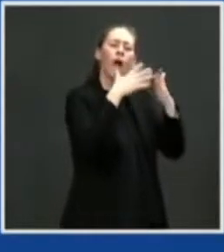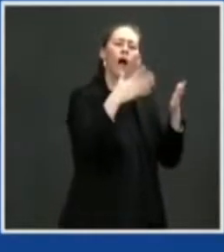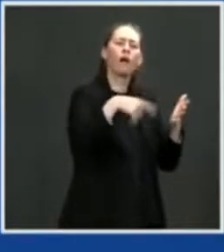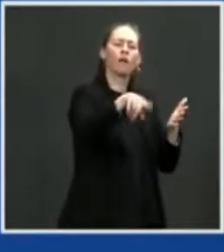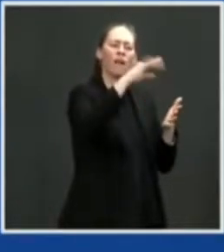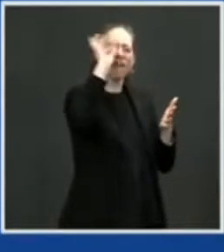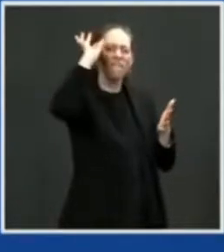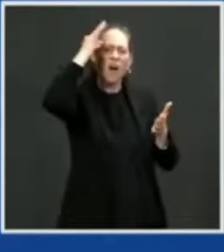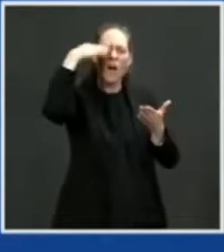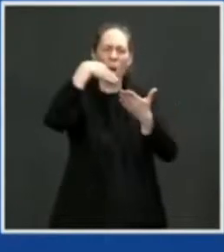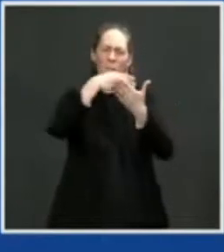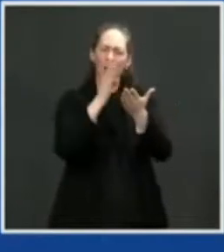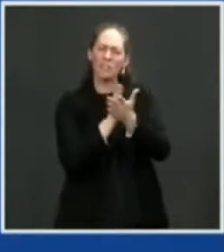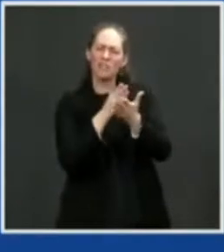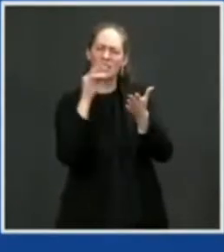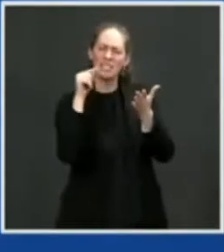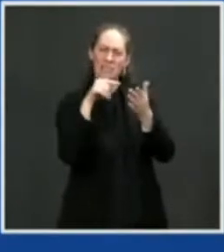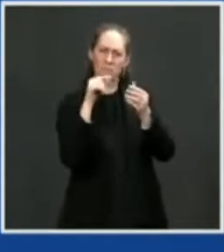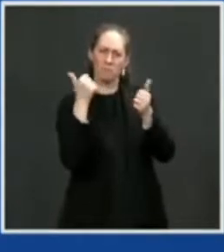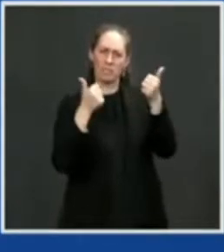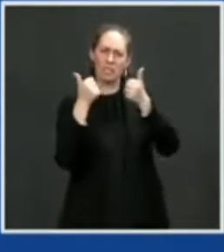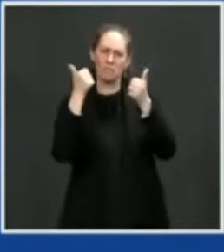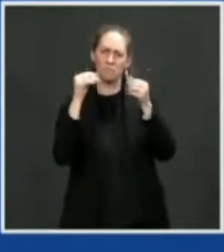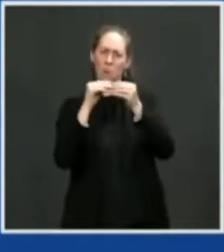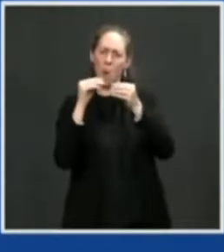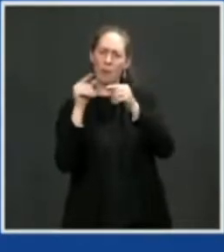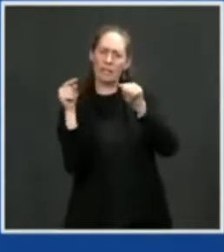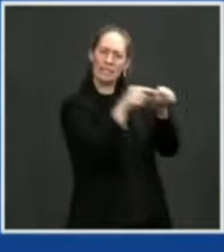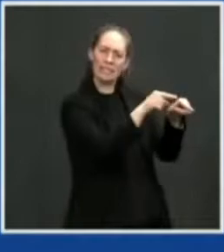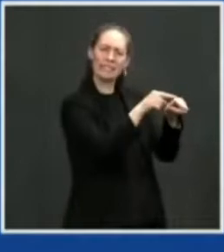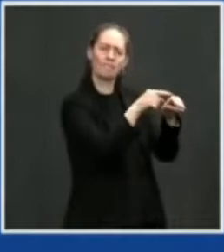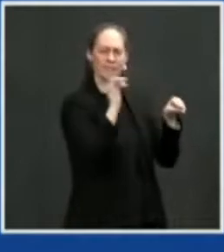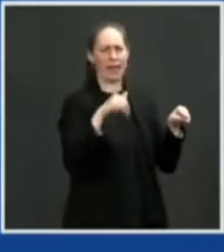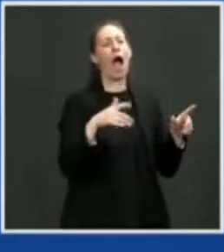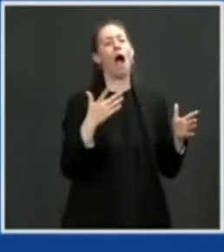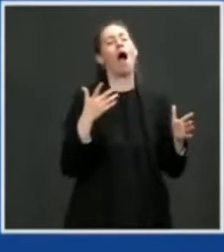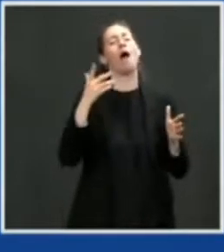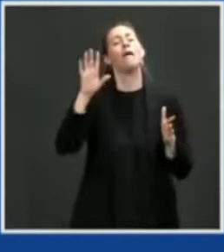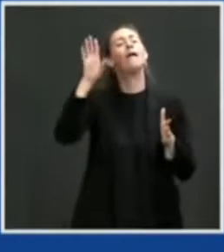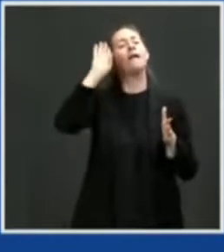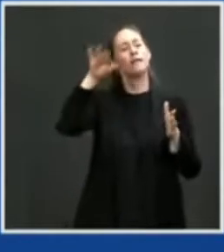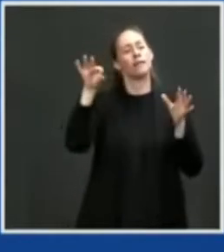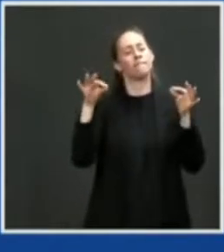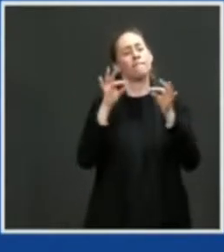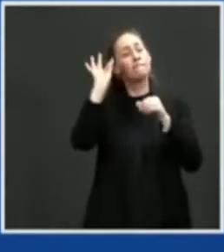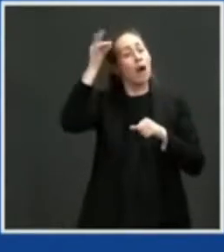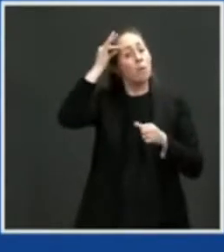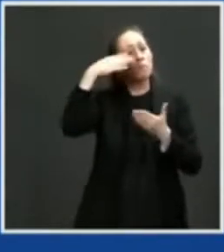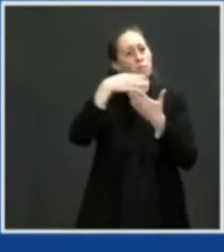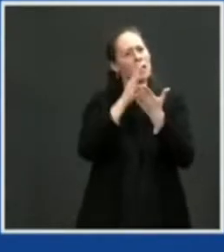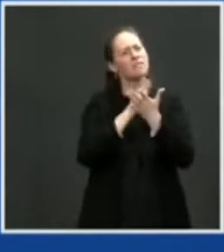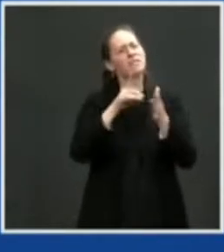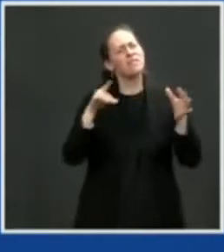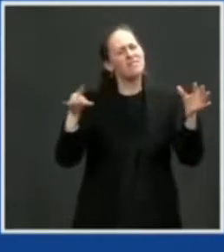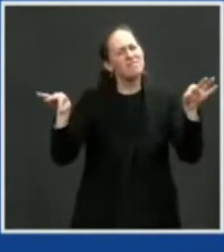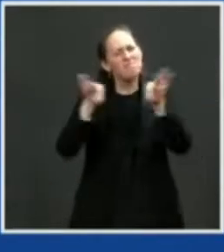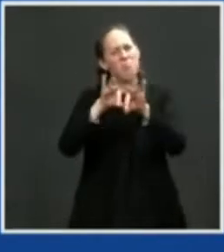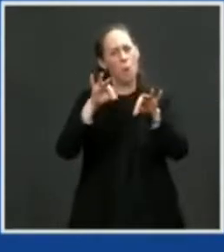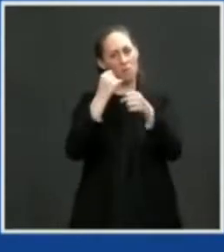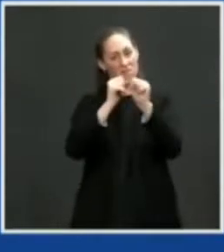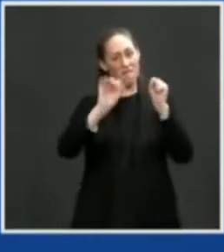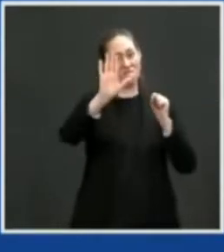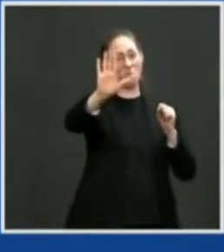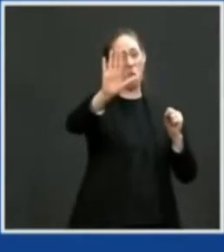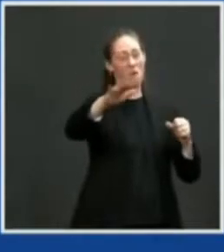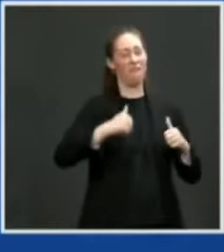if you It's qualify. amazing. It's The federal amazing. budget is saving people's lives. I'm saving people's I think it's lives. such a good idea.